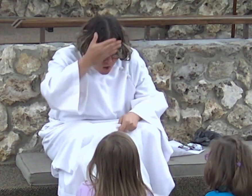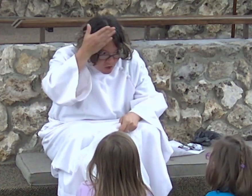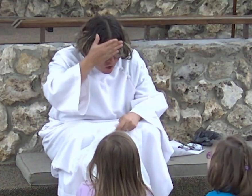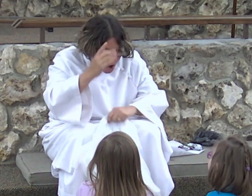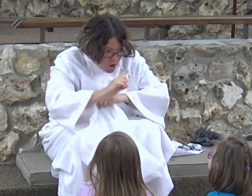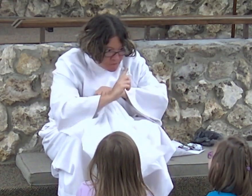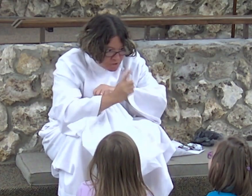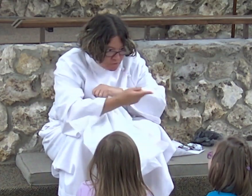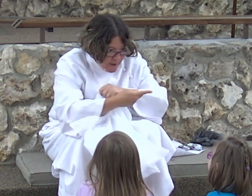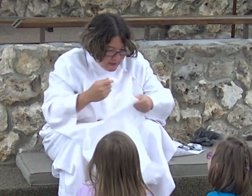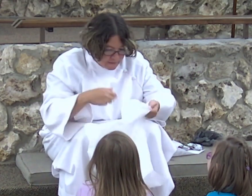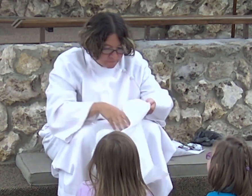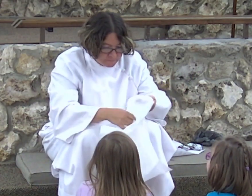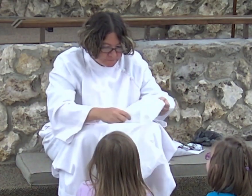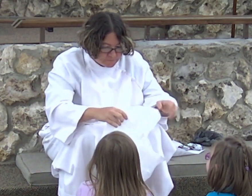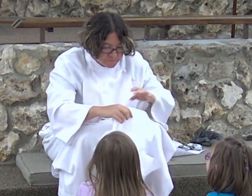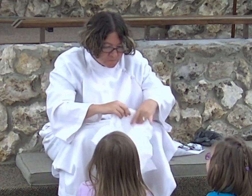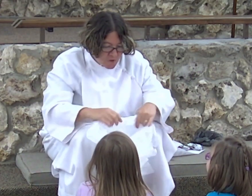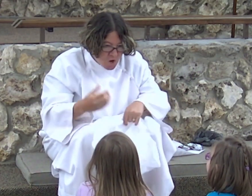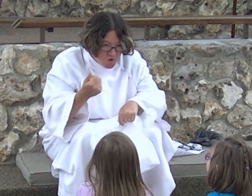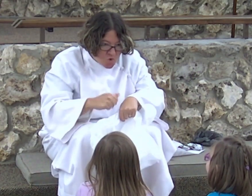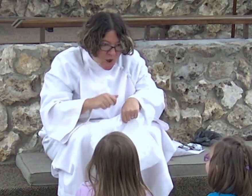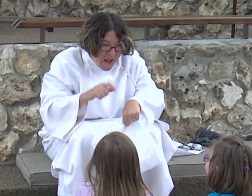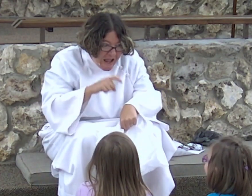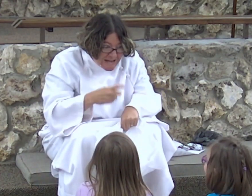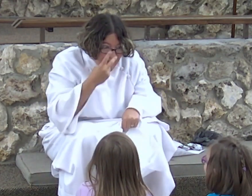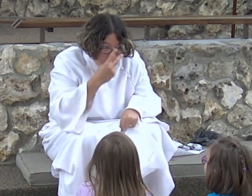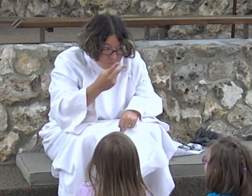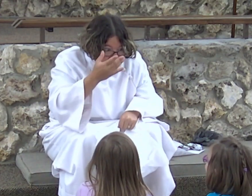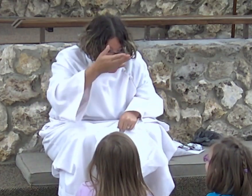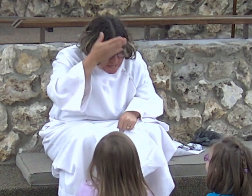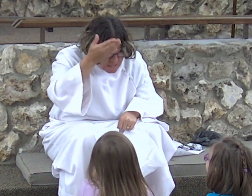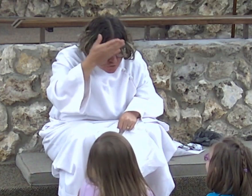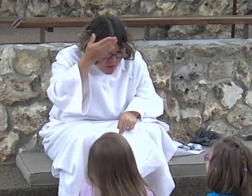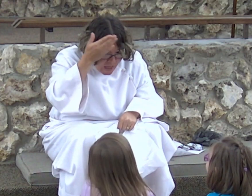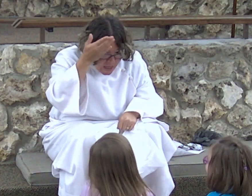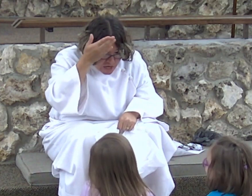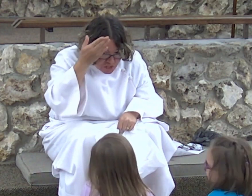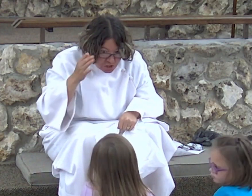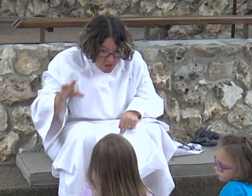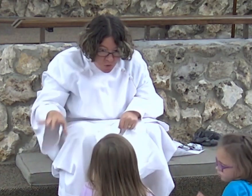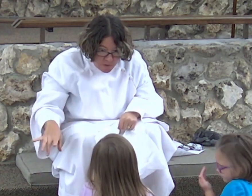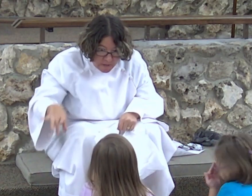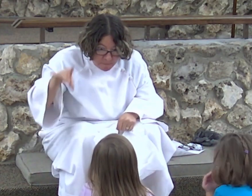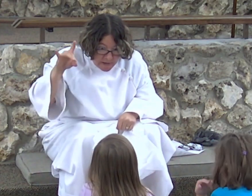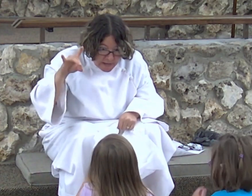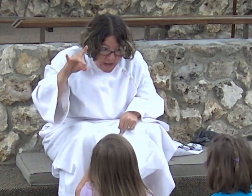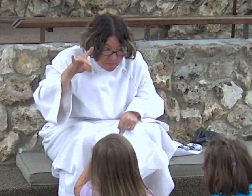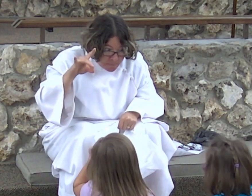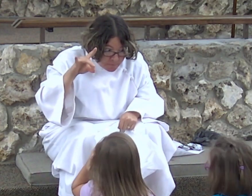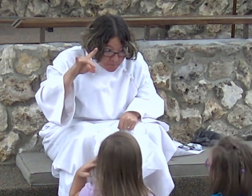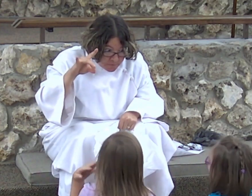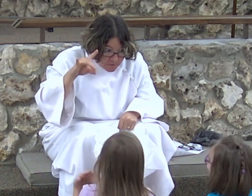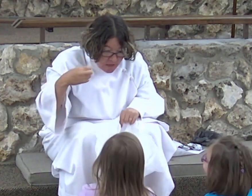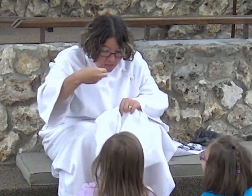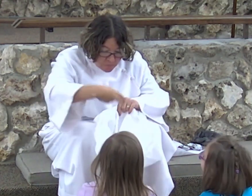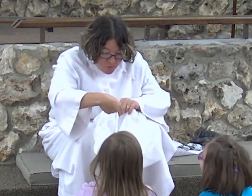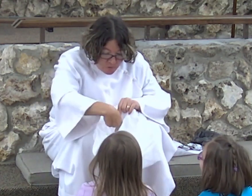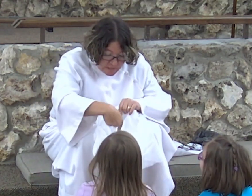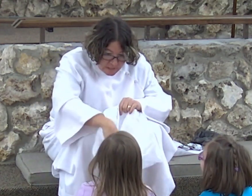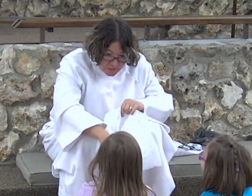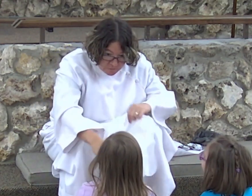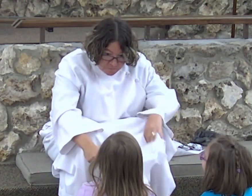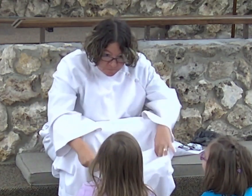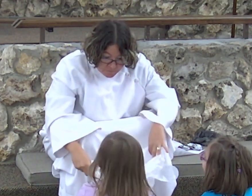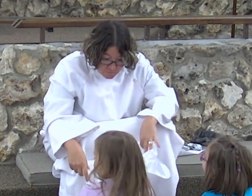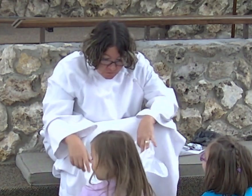I brought a garbage bag. So anytime we see trash, we can pick it up and throw